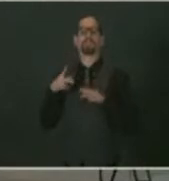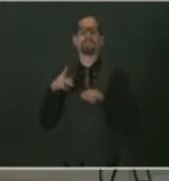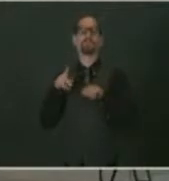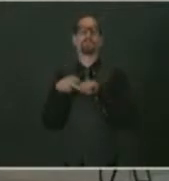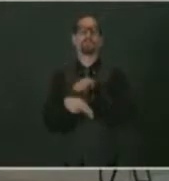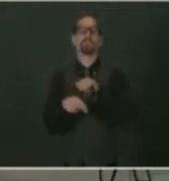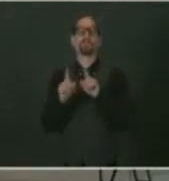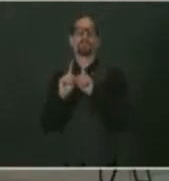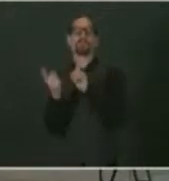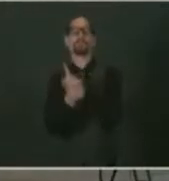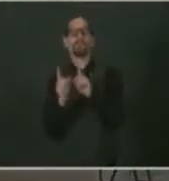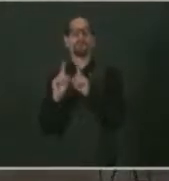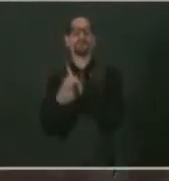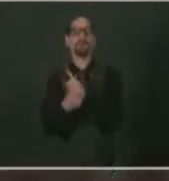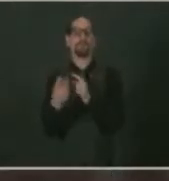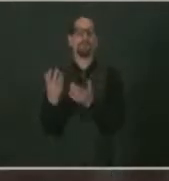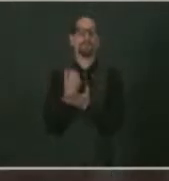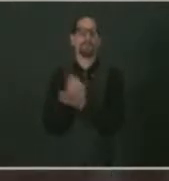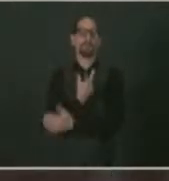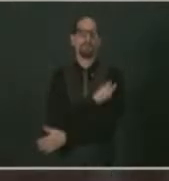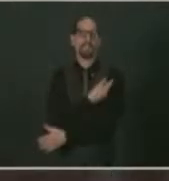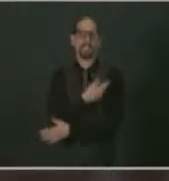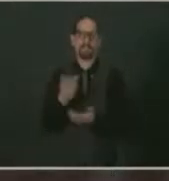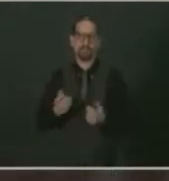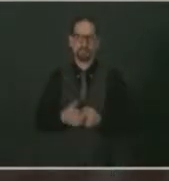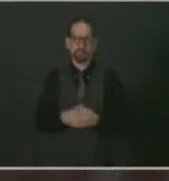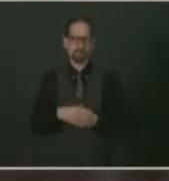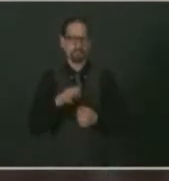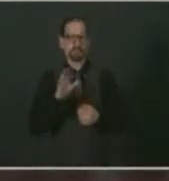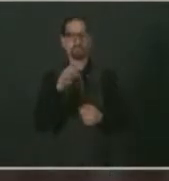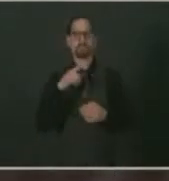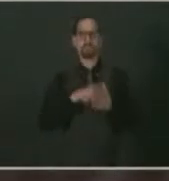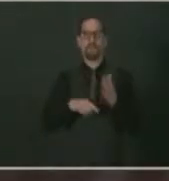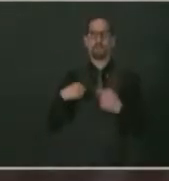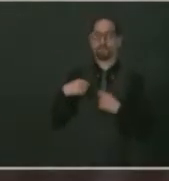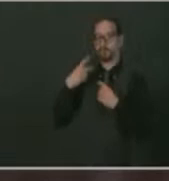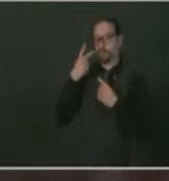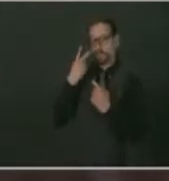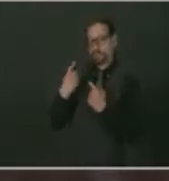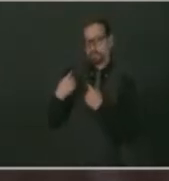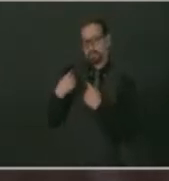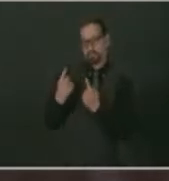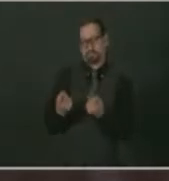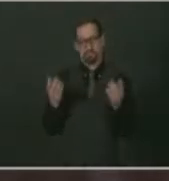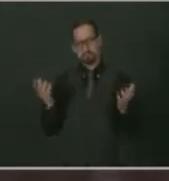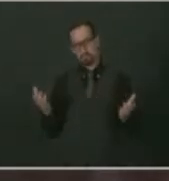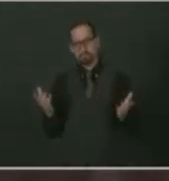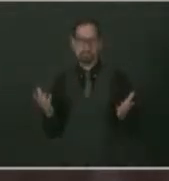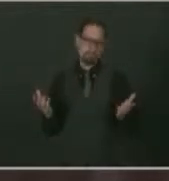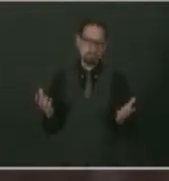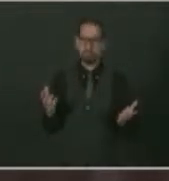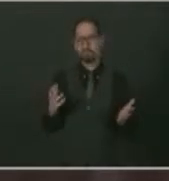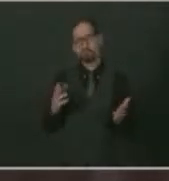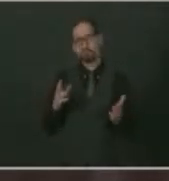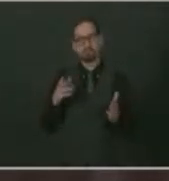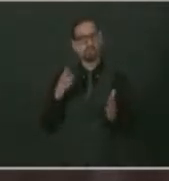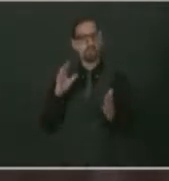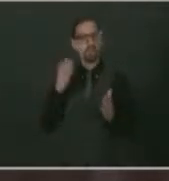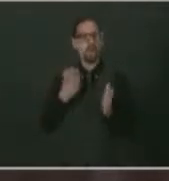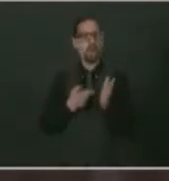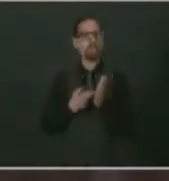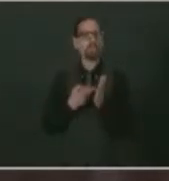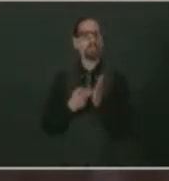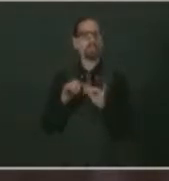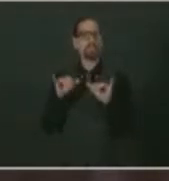I think what we've seen so far is that Rhode Islanders have generally continued to do the right thing. You know, we continue to